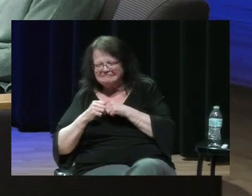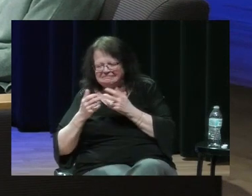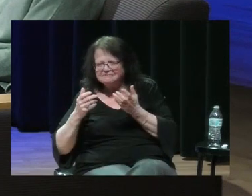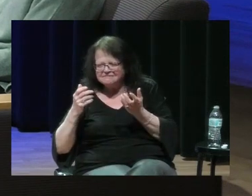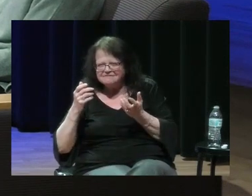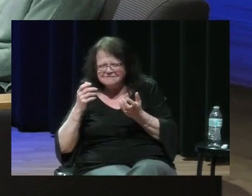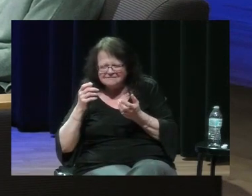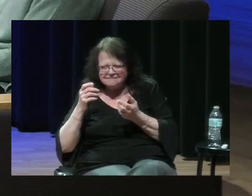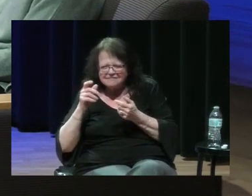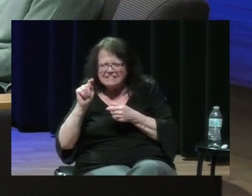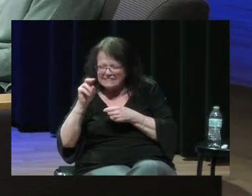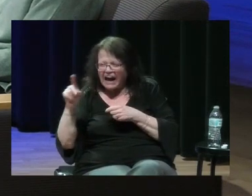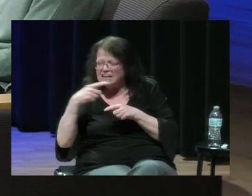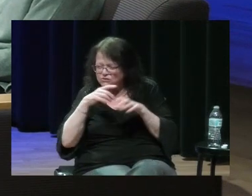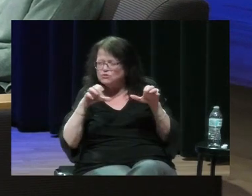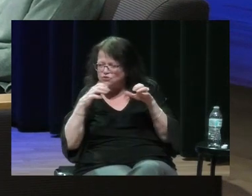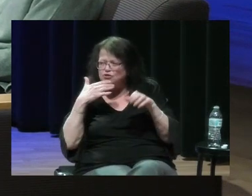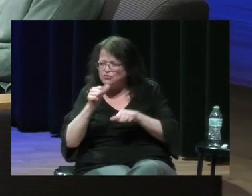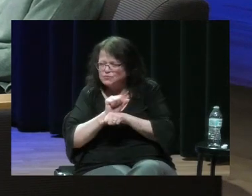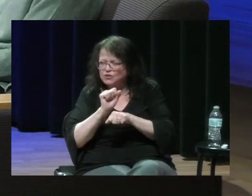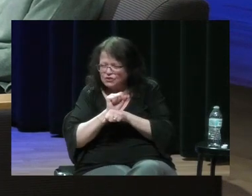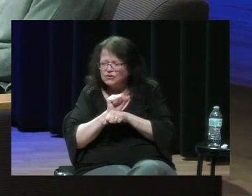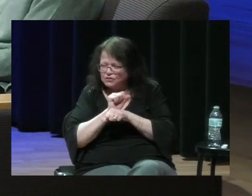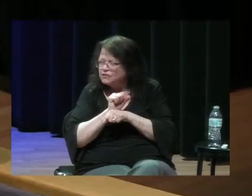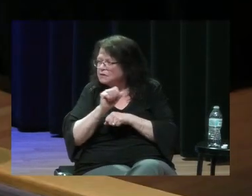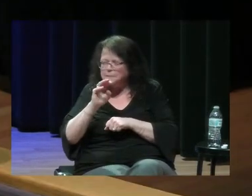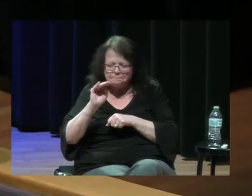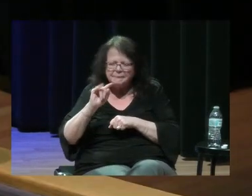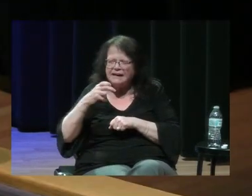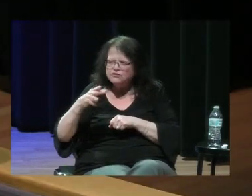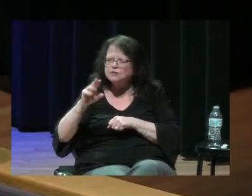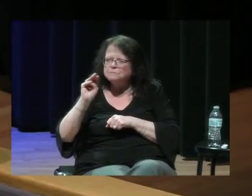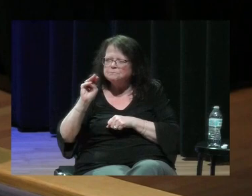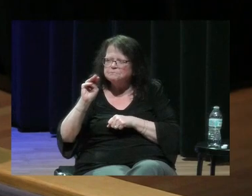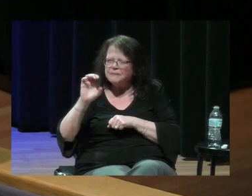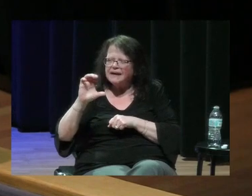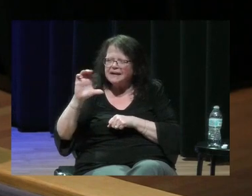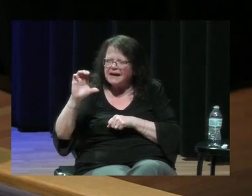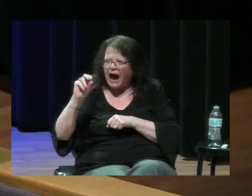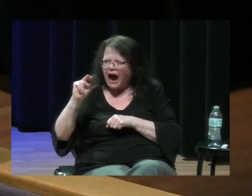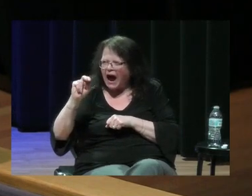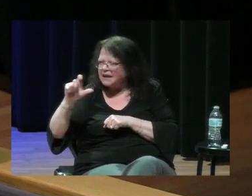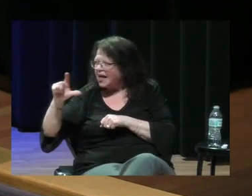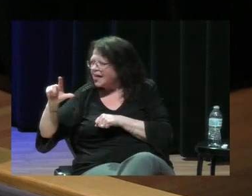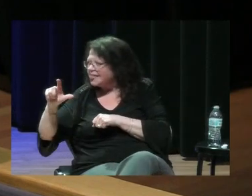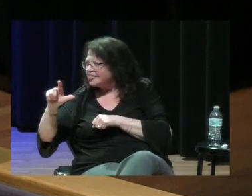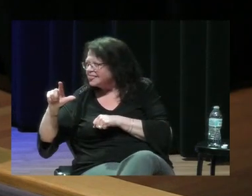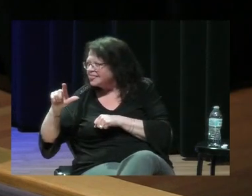No, Todd Young is doing good work. And I, you know, look, Mitch McConnell.